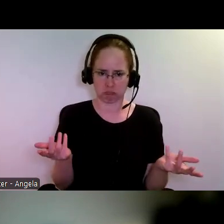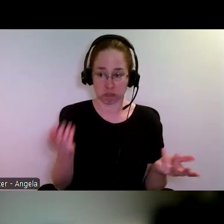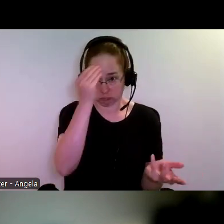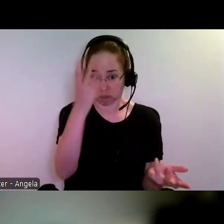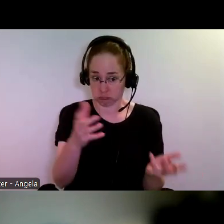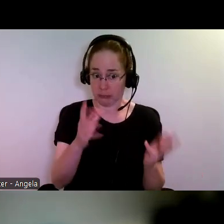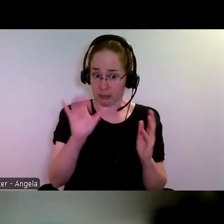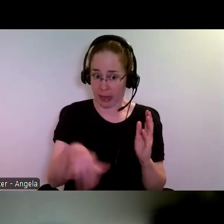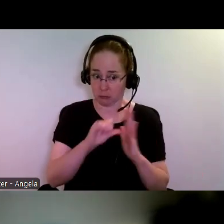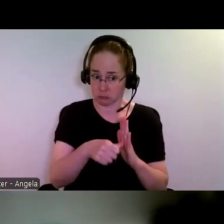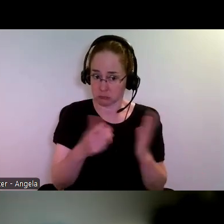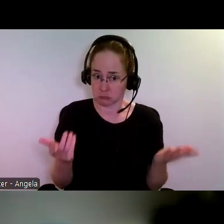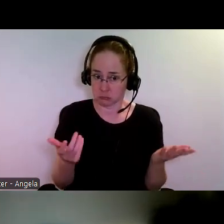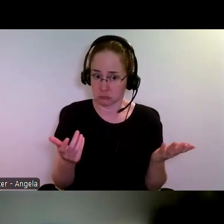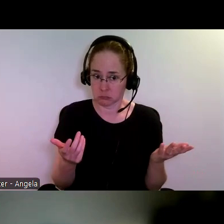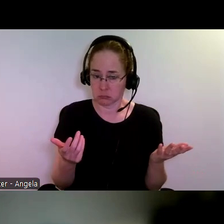note